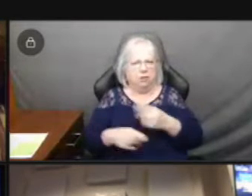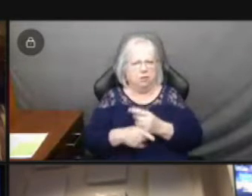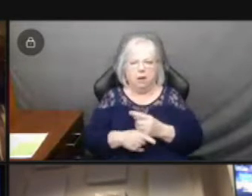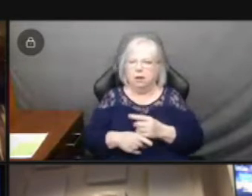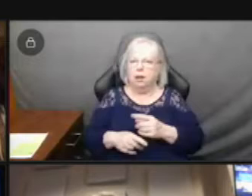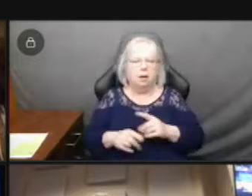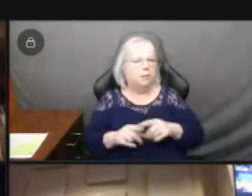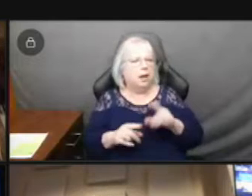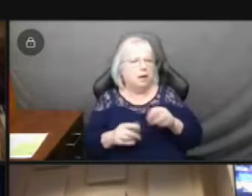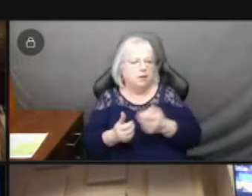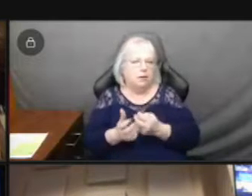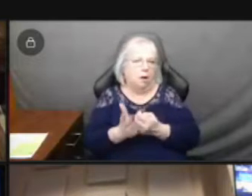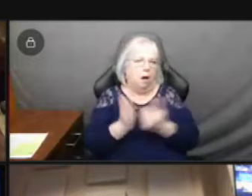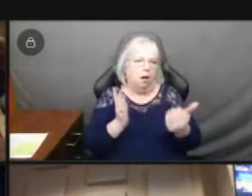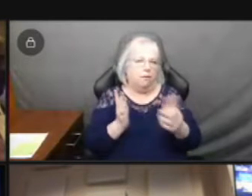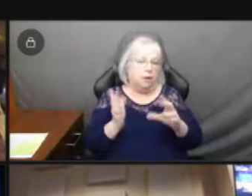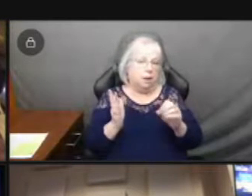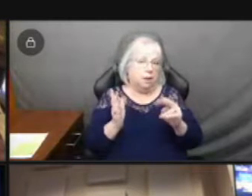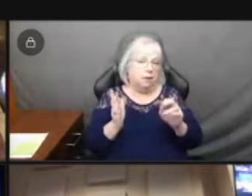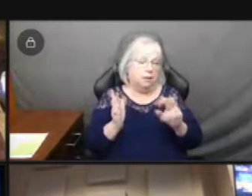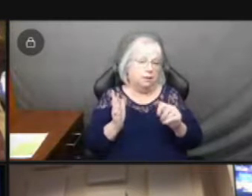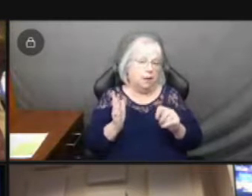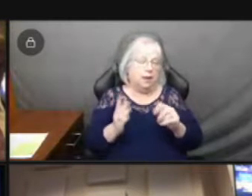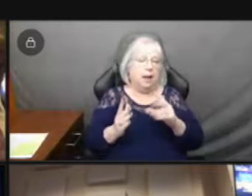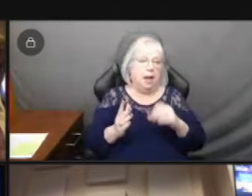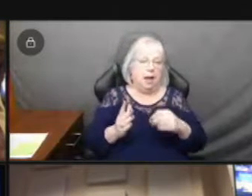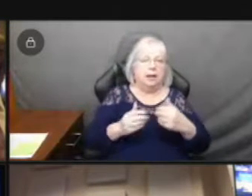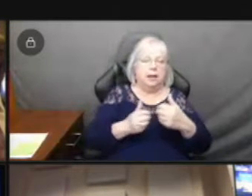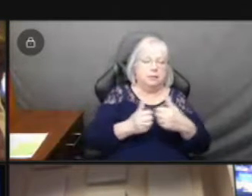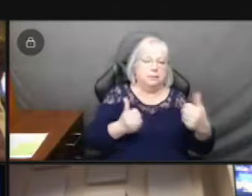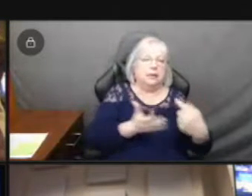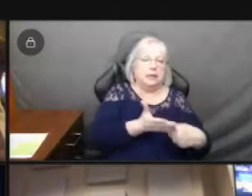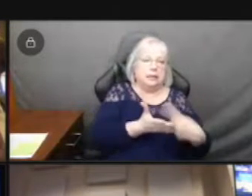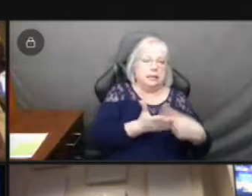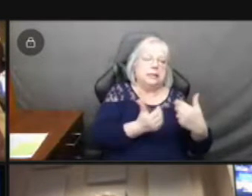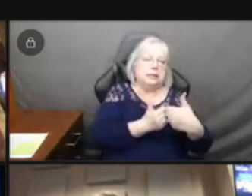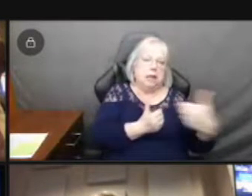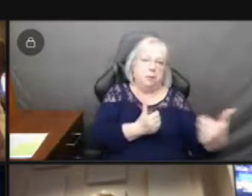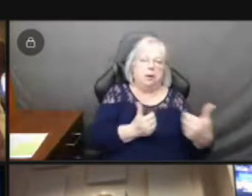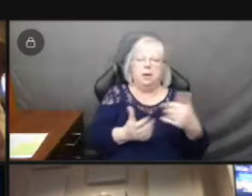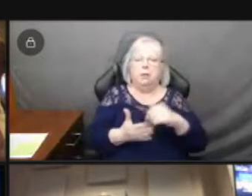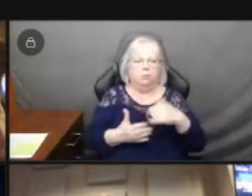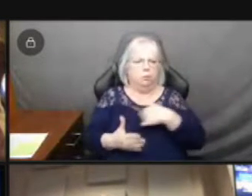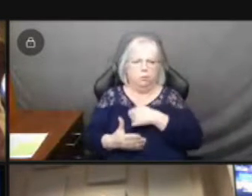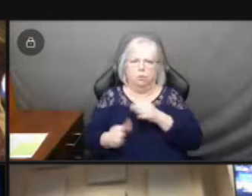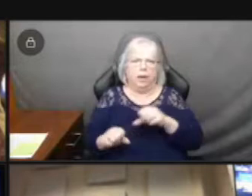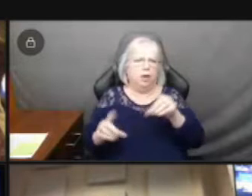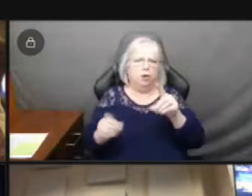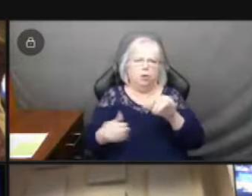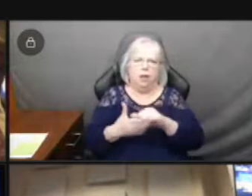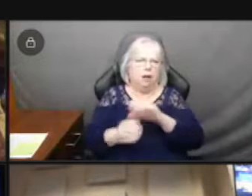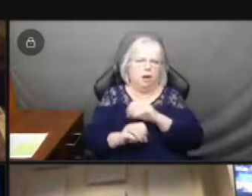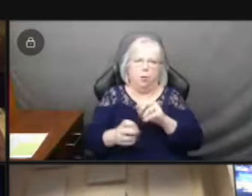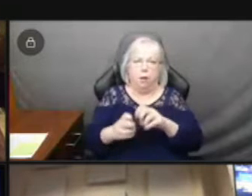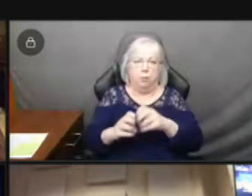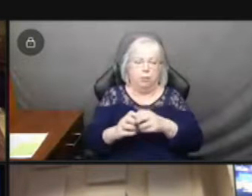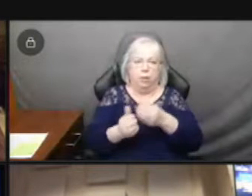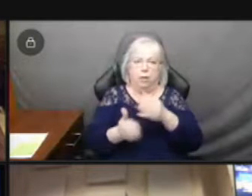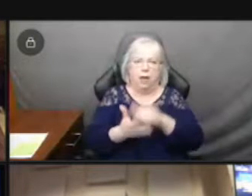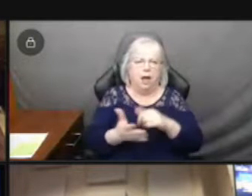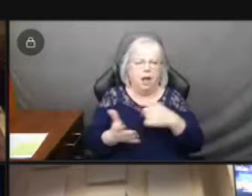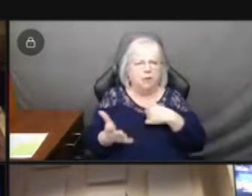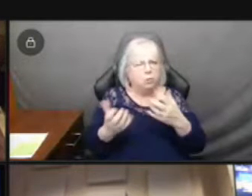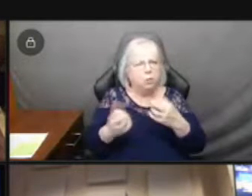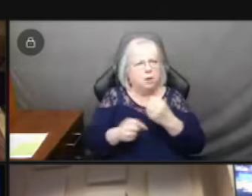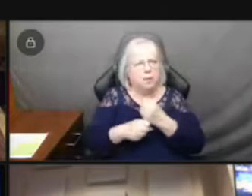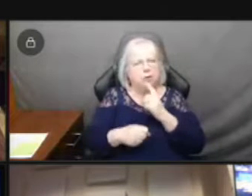off the consent agenda and taken up separately, we can do that. No problem with that. I just want to make